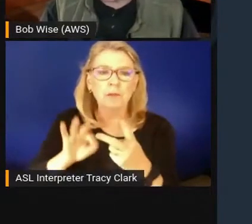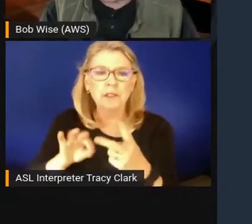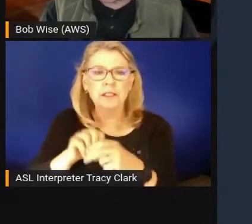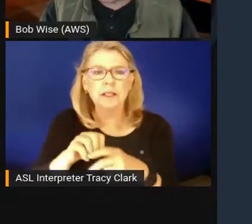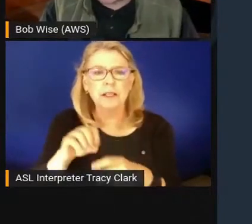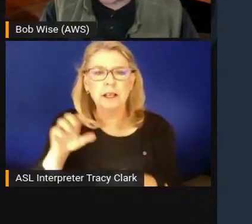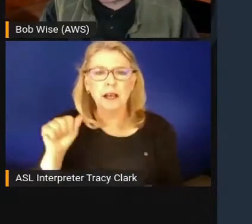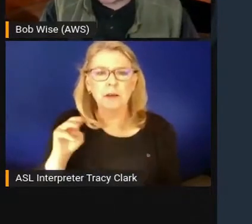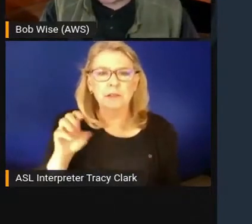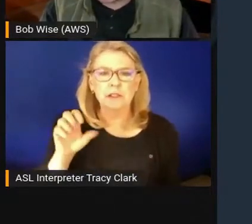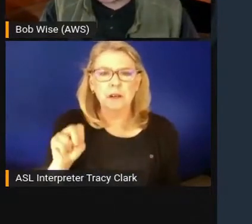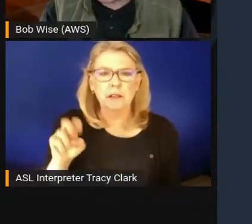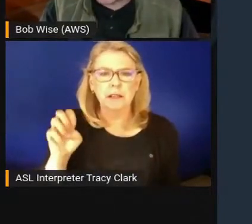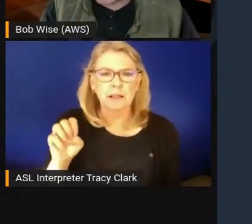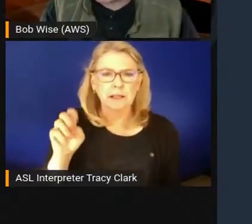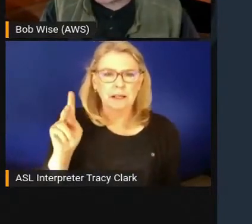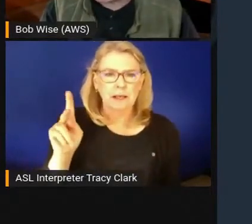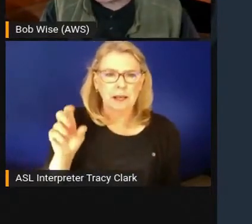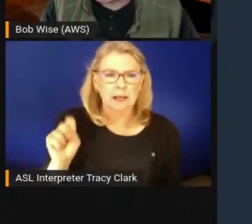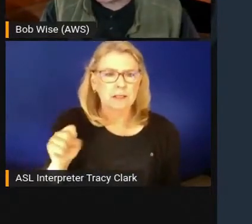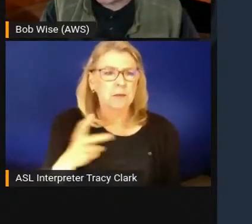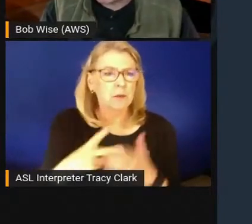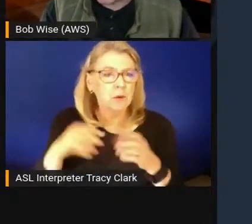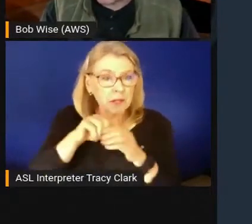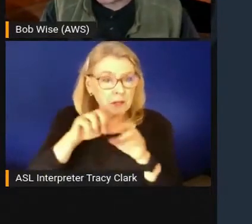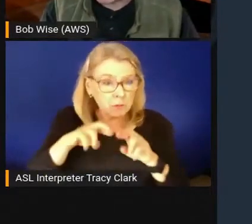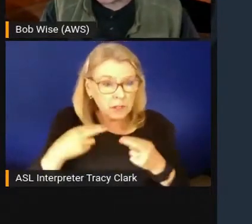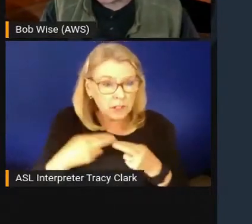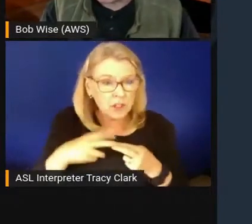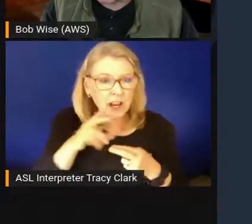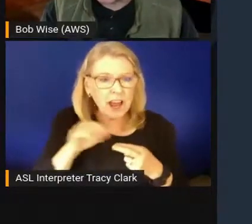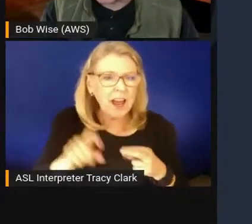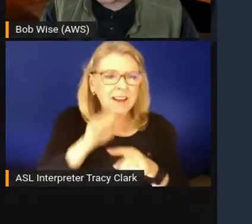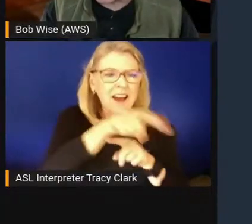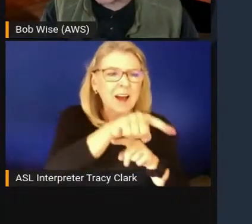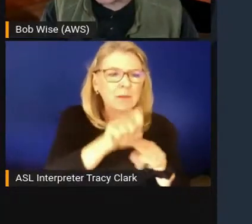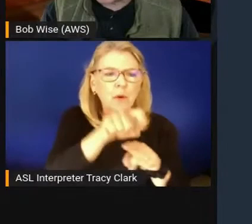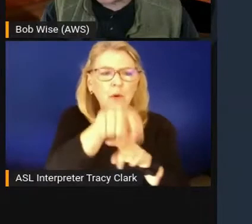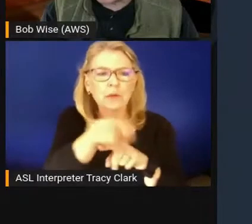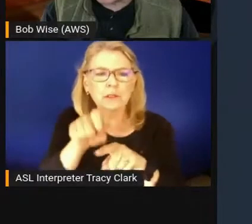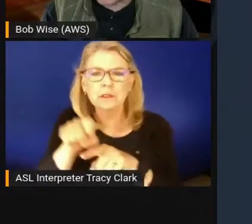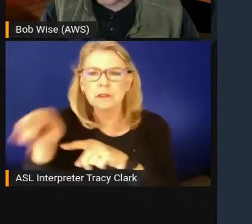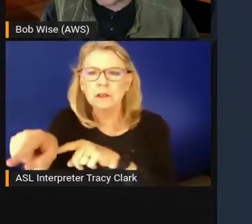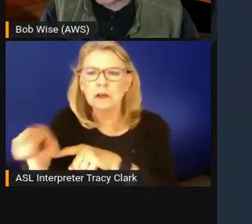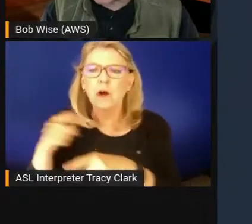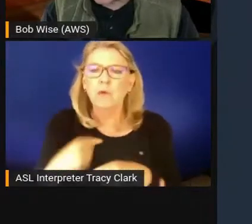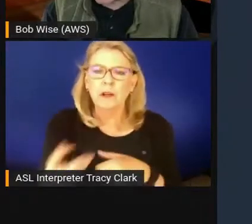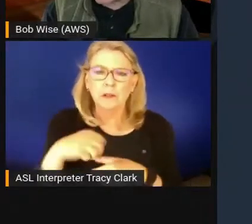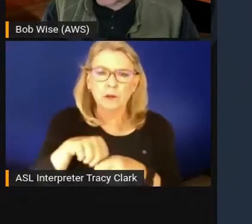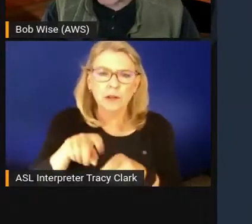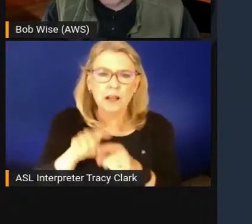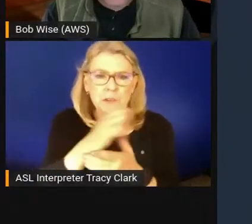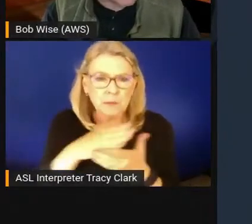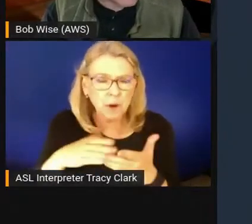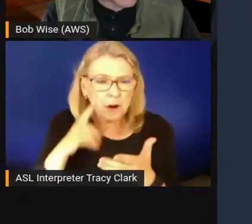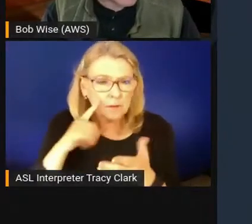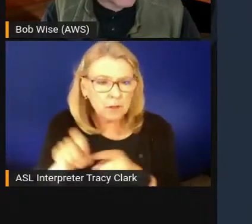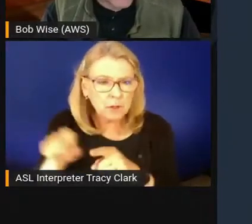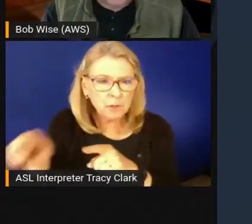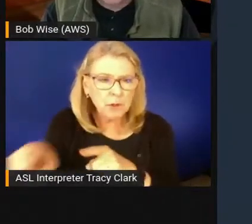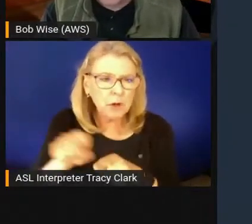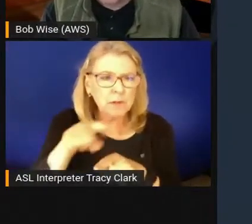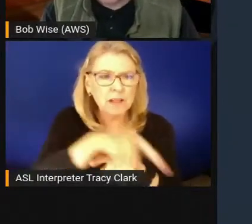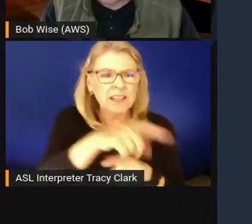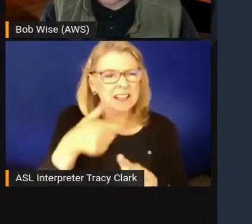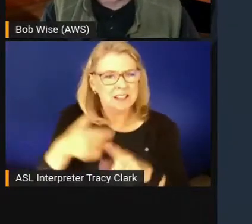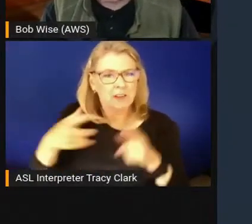both in-region and outposts. We include support for deployments onto customer self-managed compute with EKS